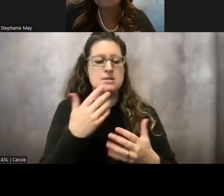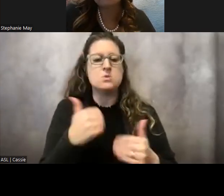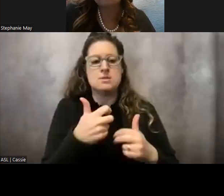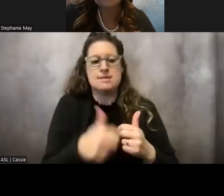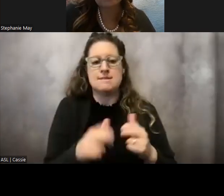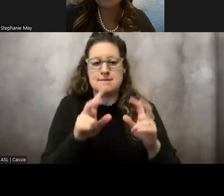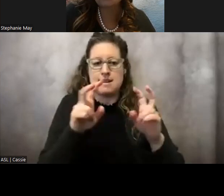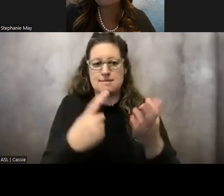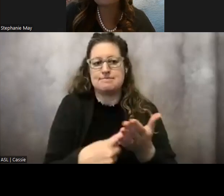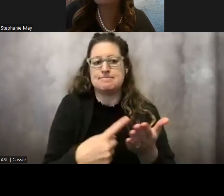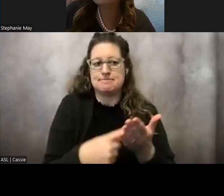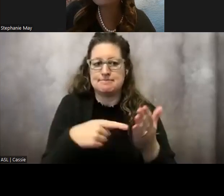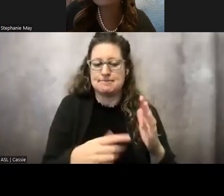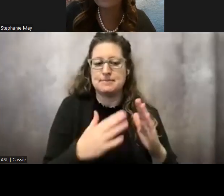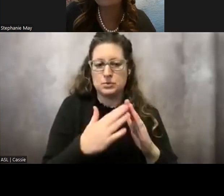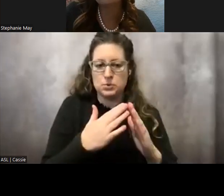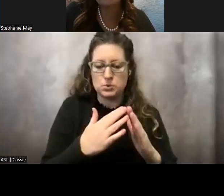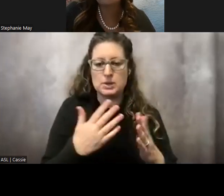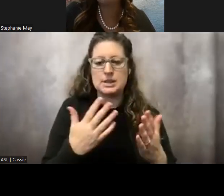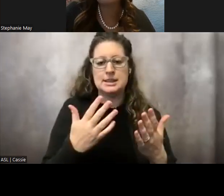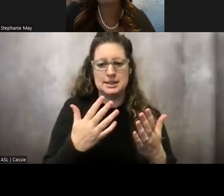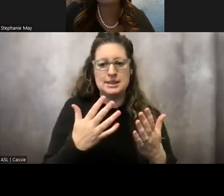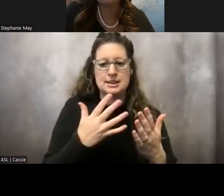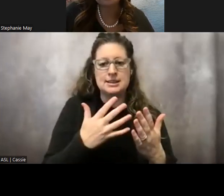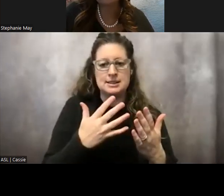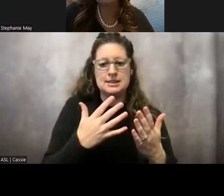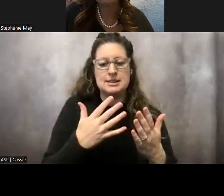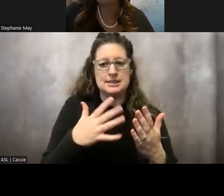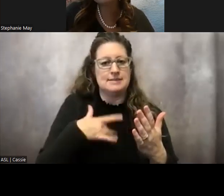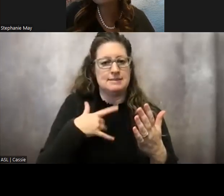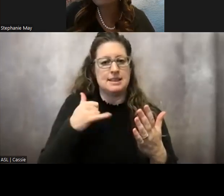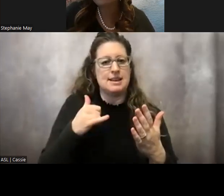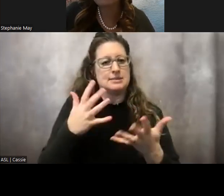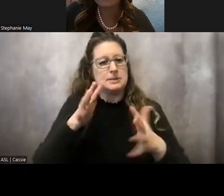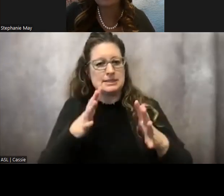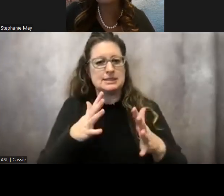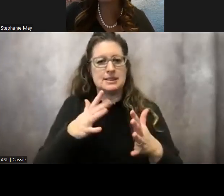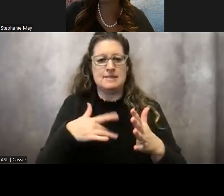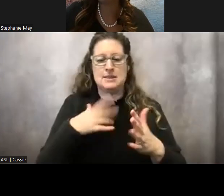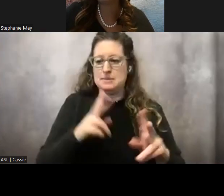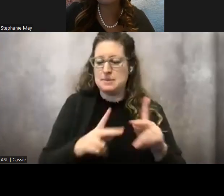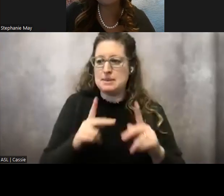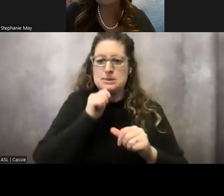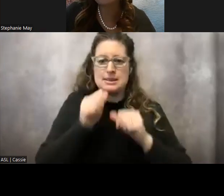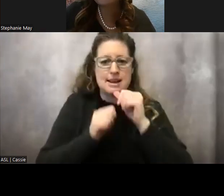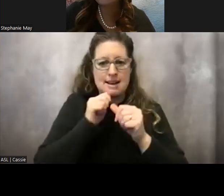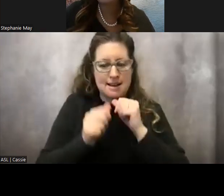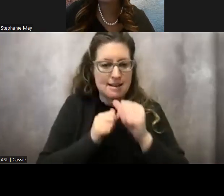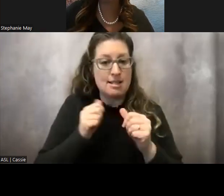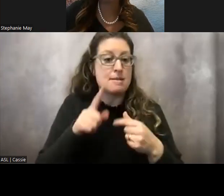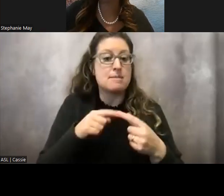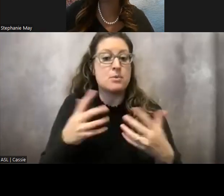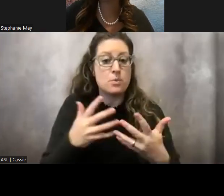if we are somewhat in denial, and that is the issue of mental health and violence, even among